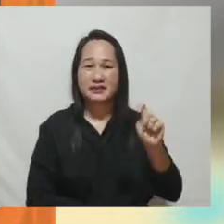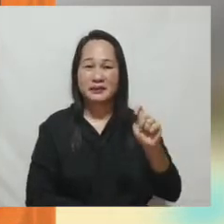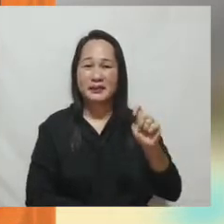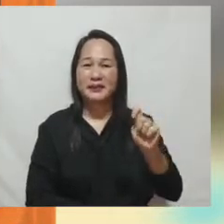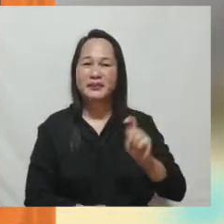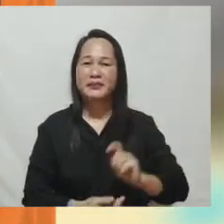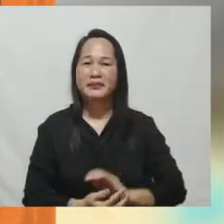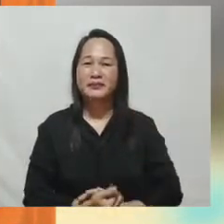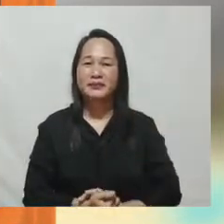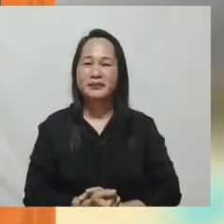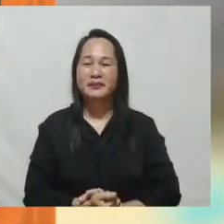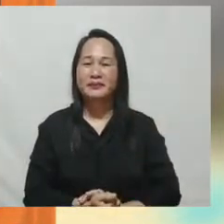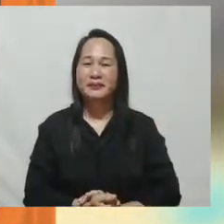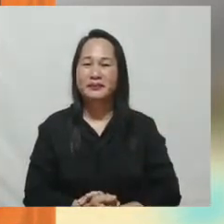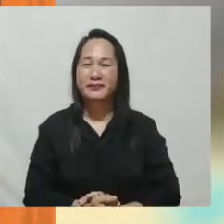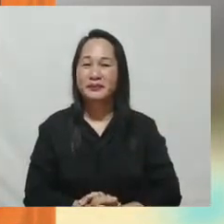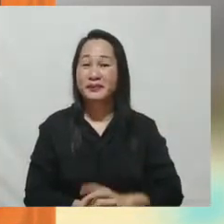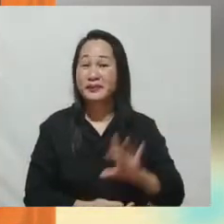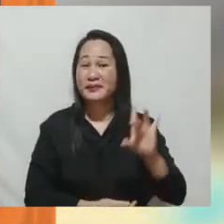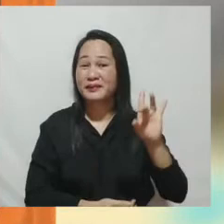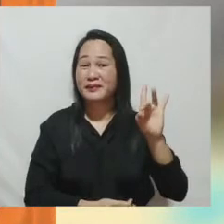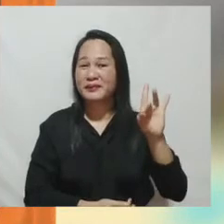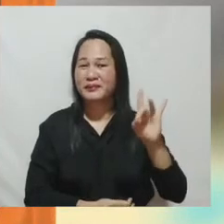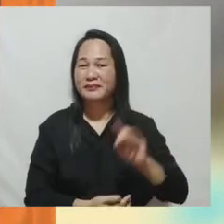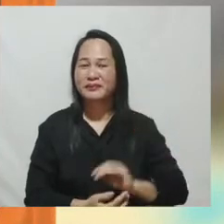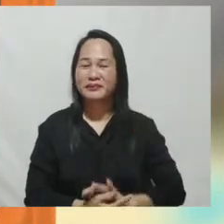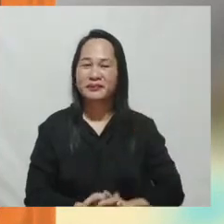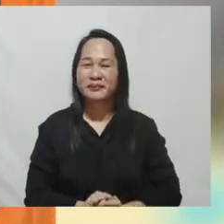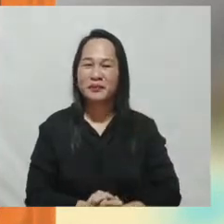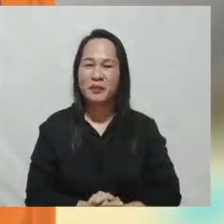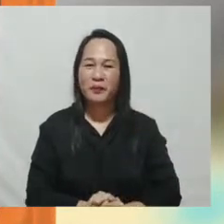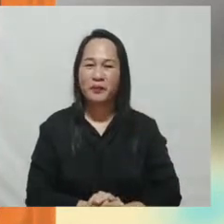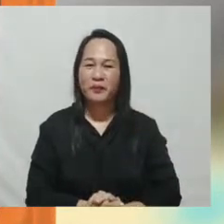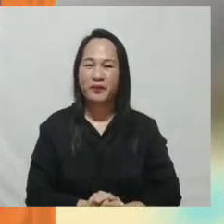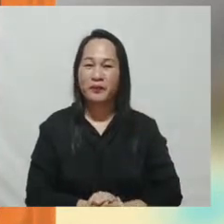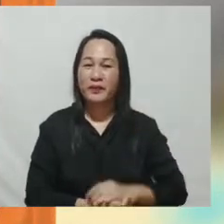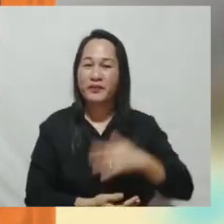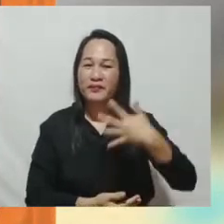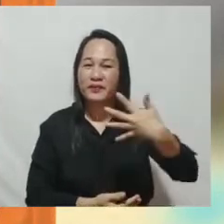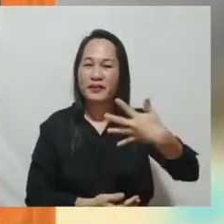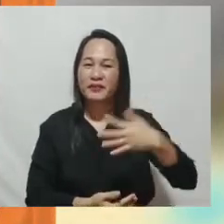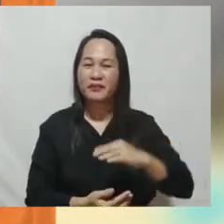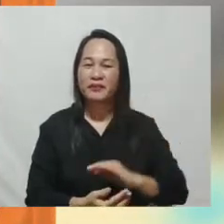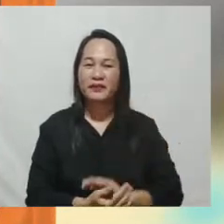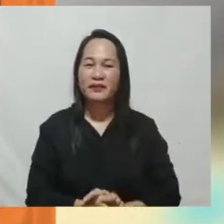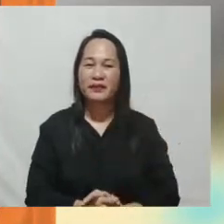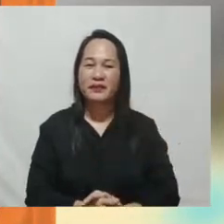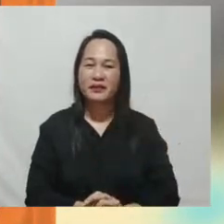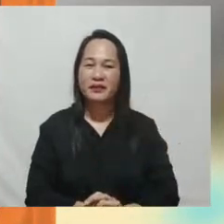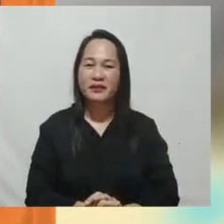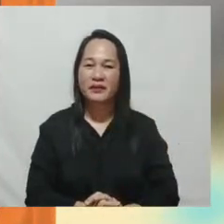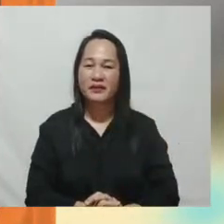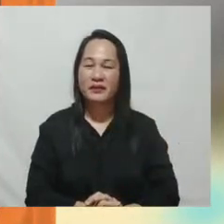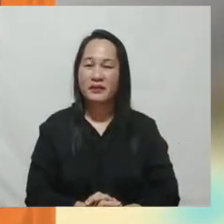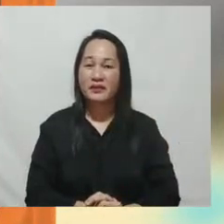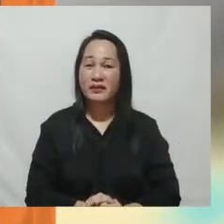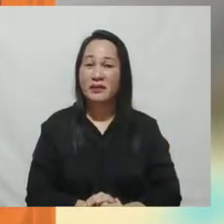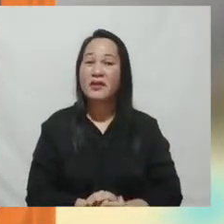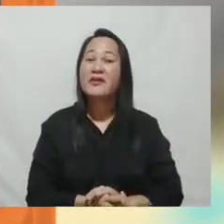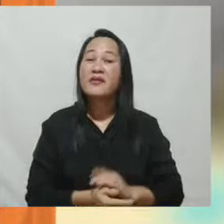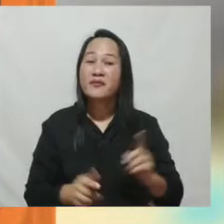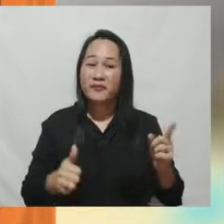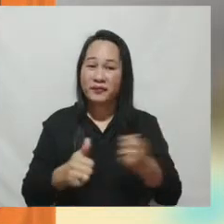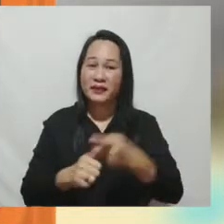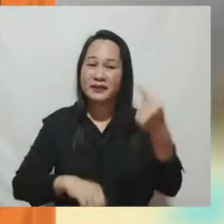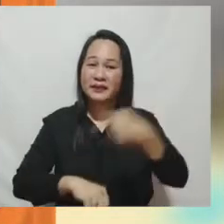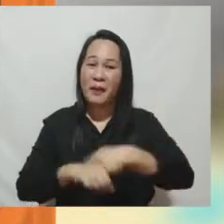8. Number 5. It was her first time to meet her